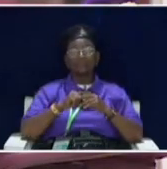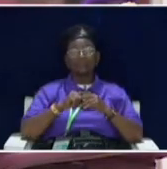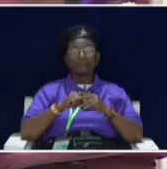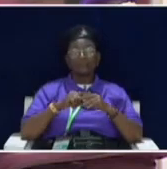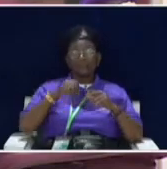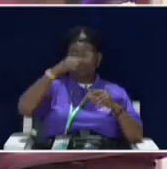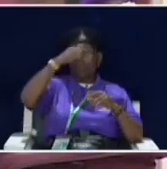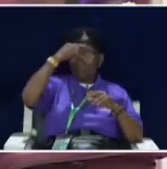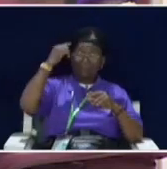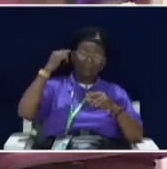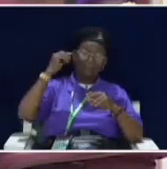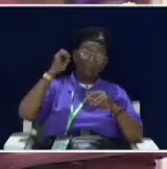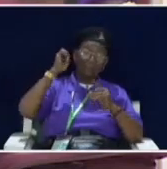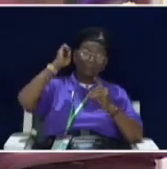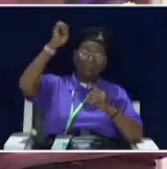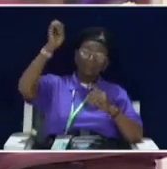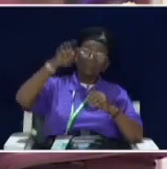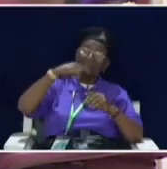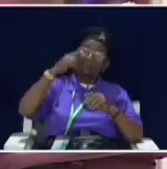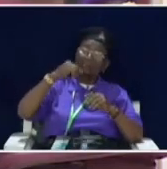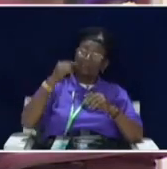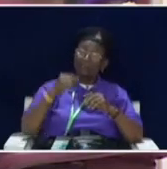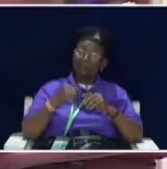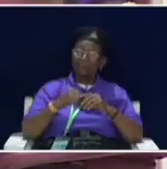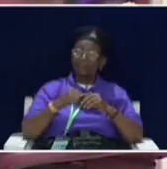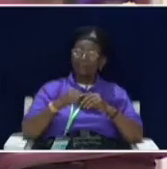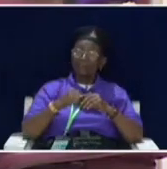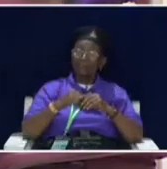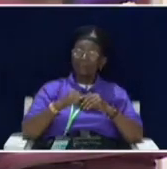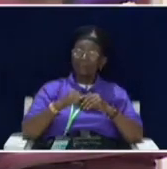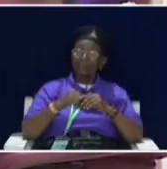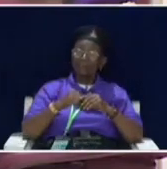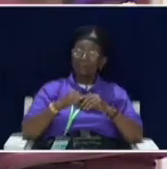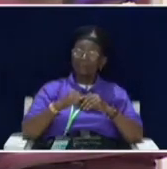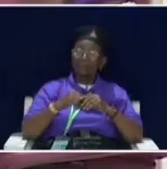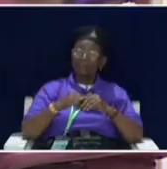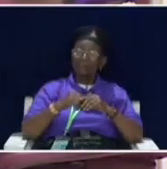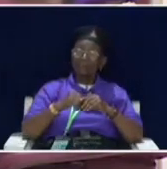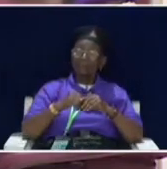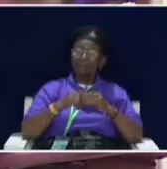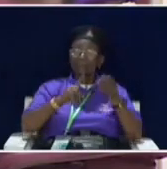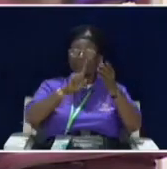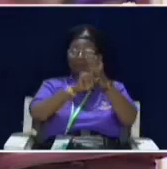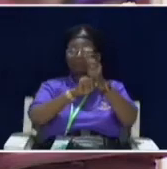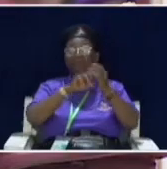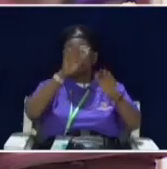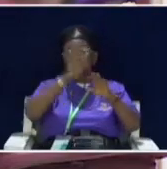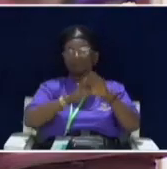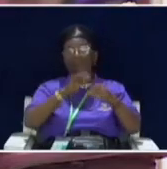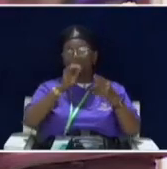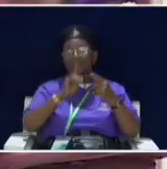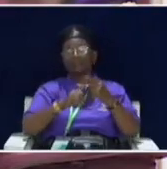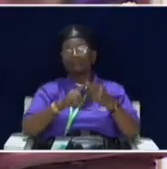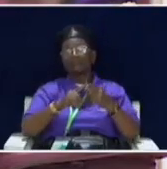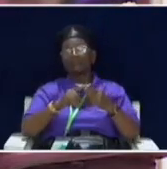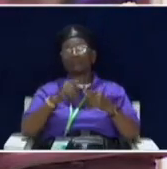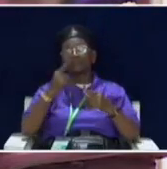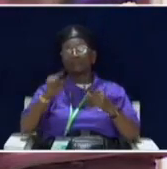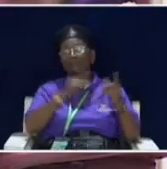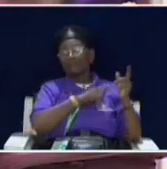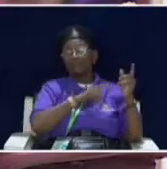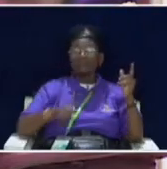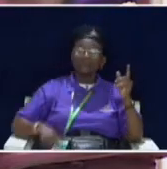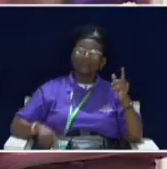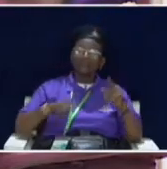says you must call on the Lord while he's near. Nítorí pé ó sọ pé kí a kí pé pé nígbà tí bá ń bẹ